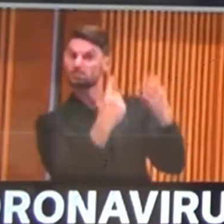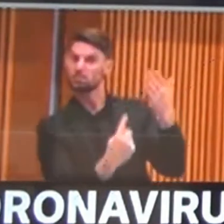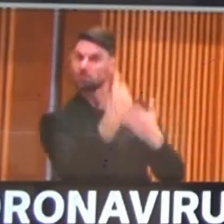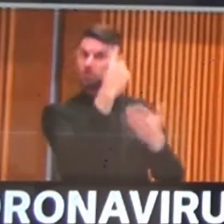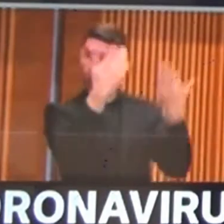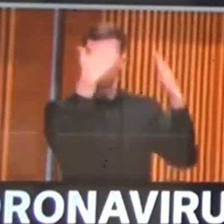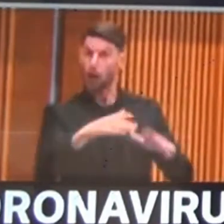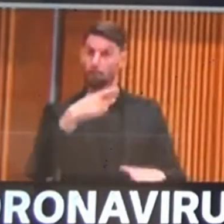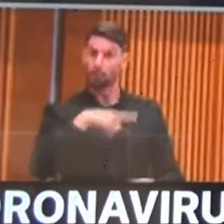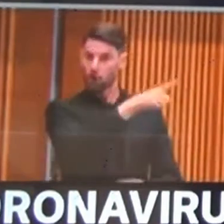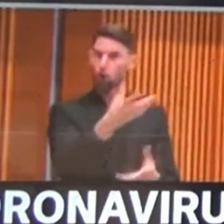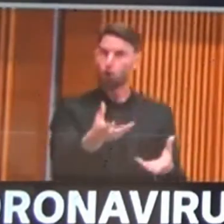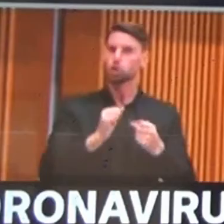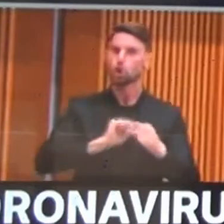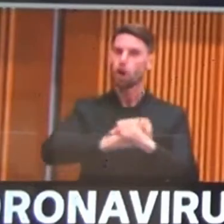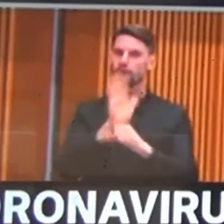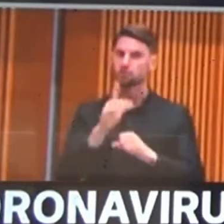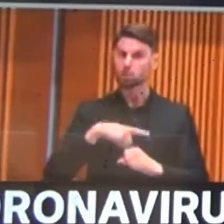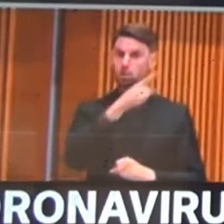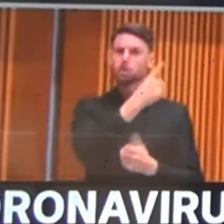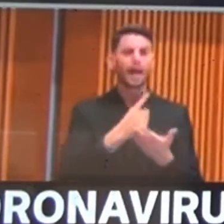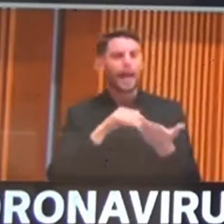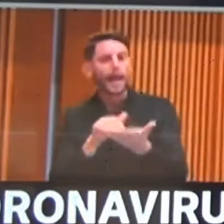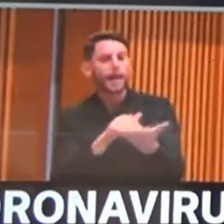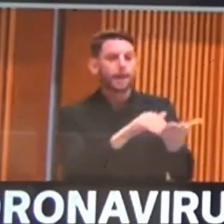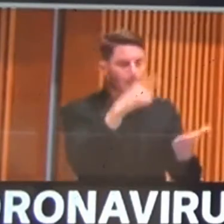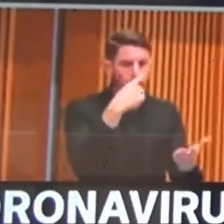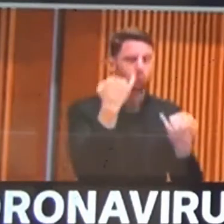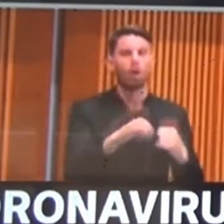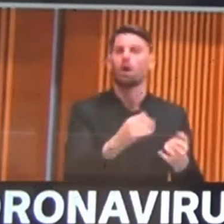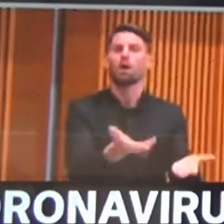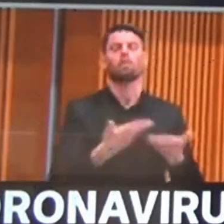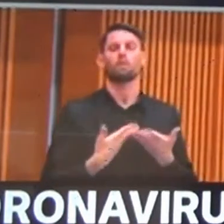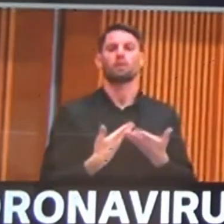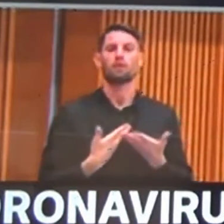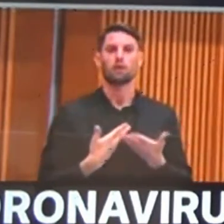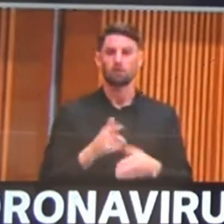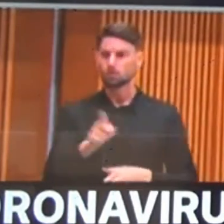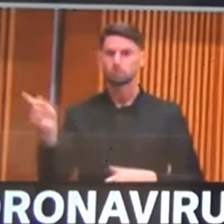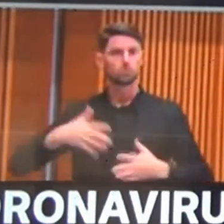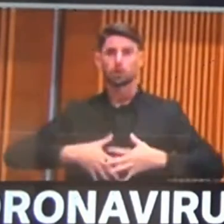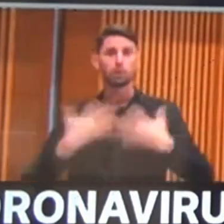the disease. Of course, the appropriate amount of PPE is essential.